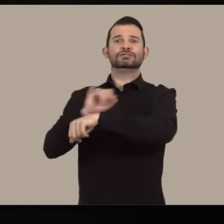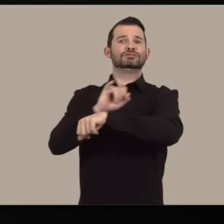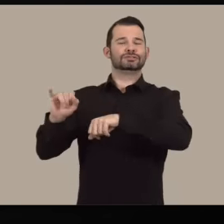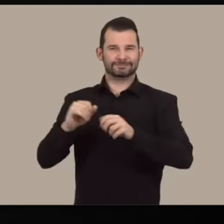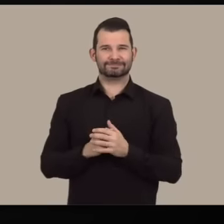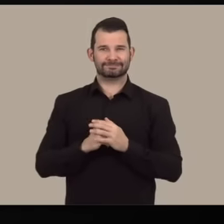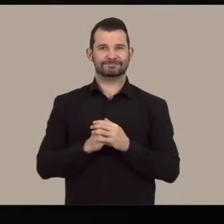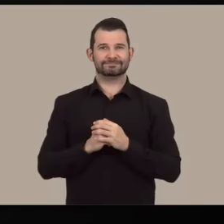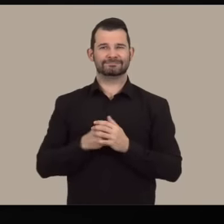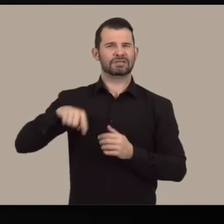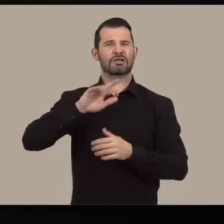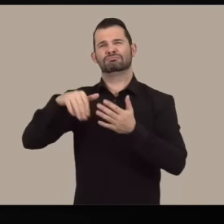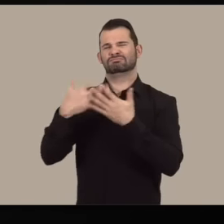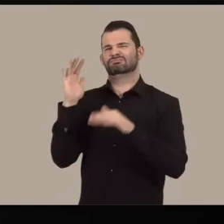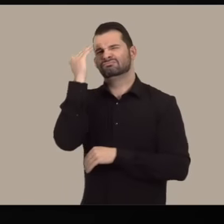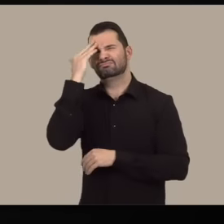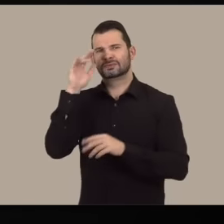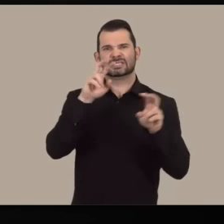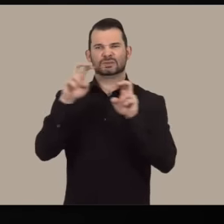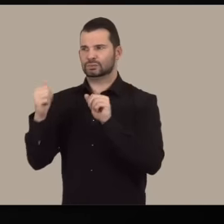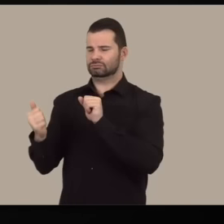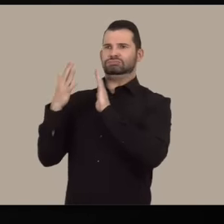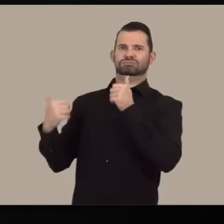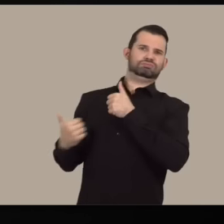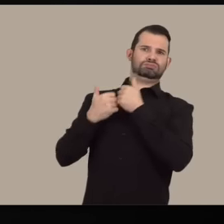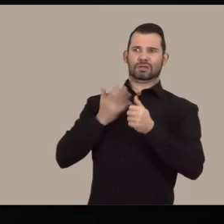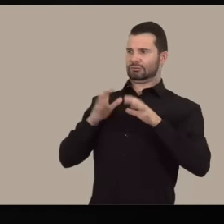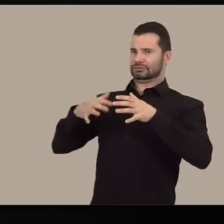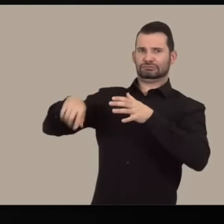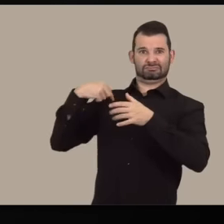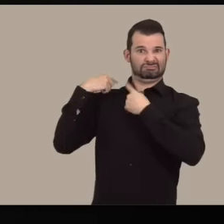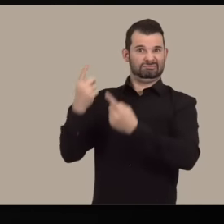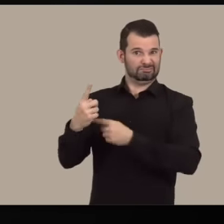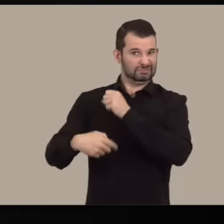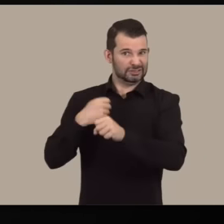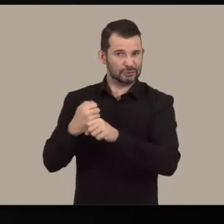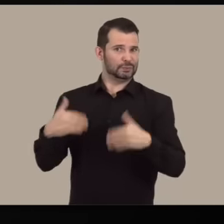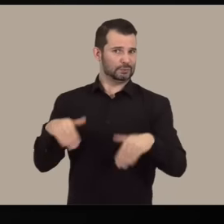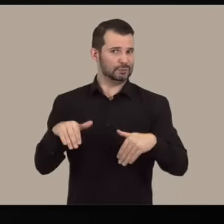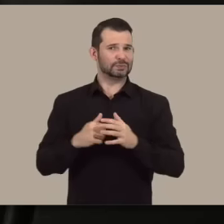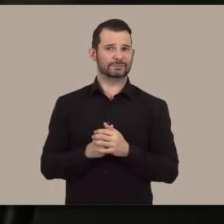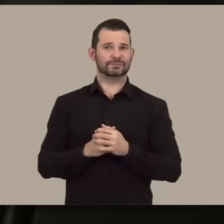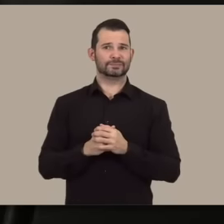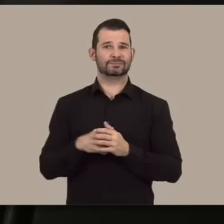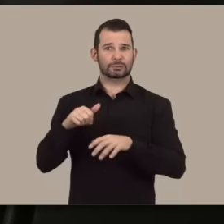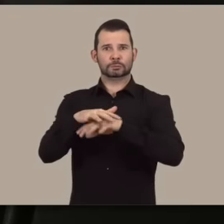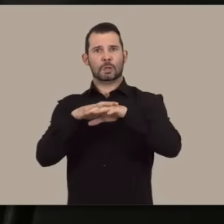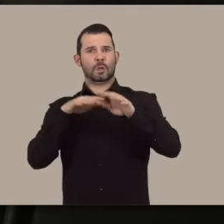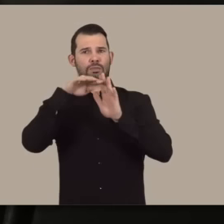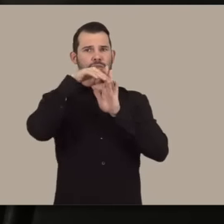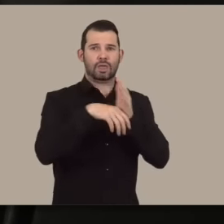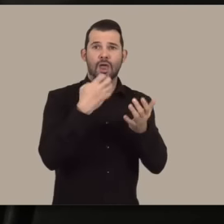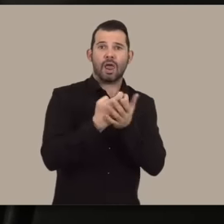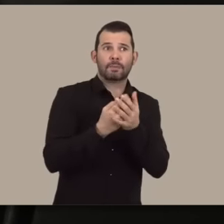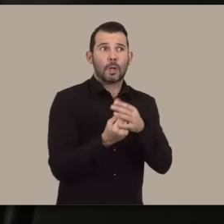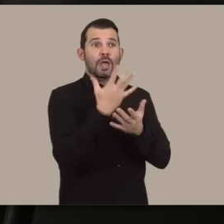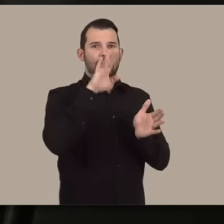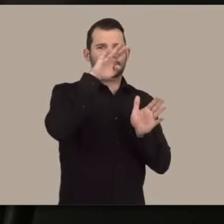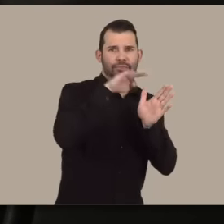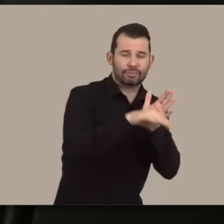force in the industry. We're all aware of the issues facing our sector in the last year, the slowdown of economic